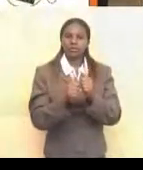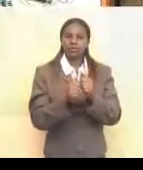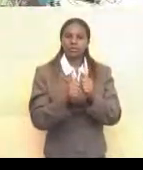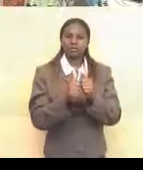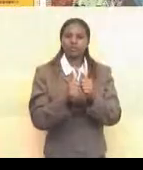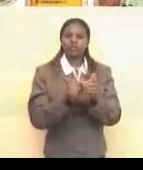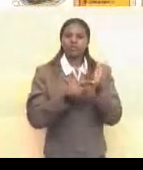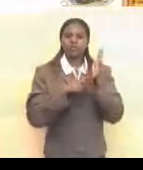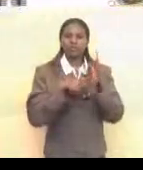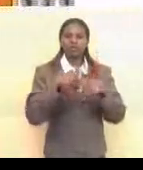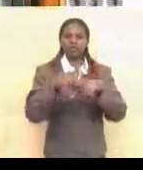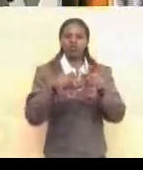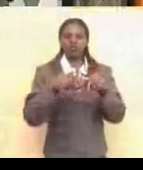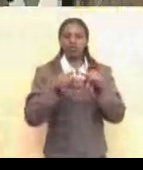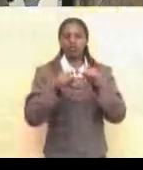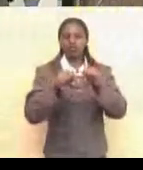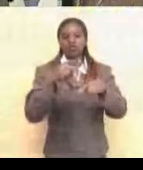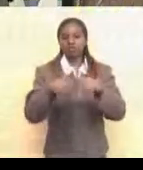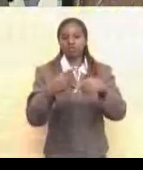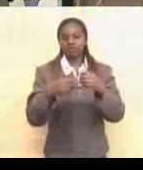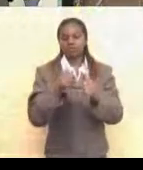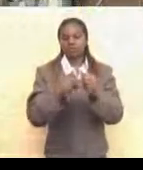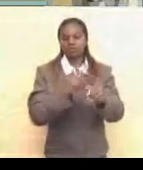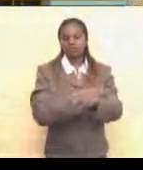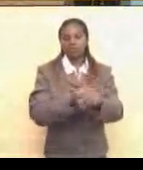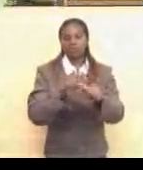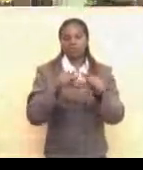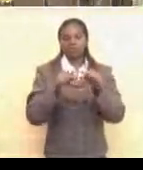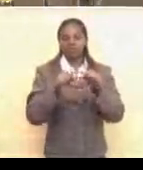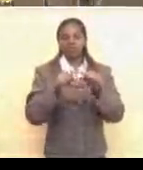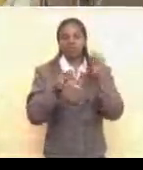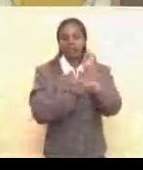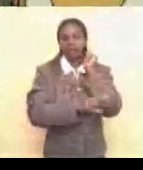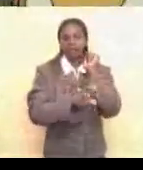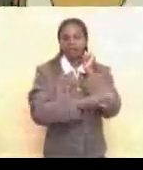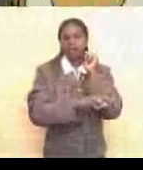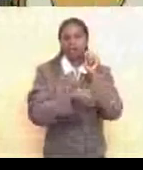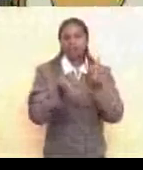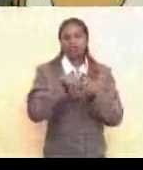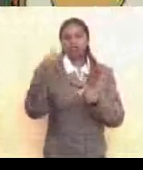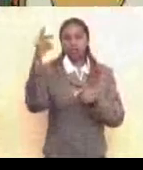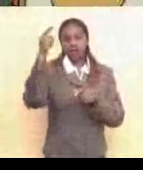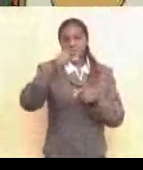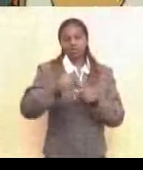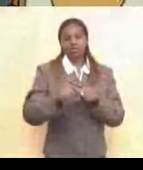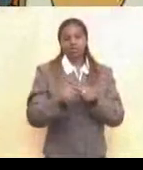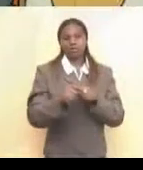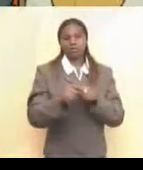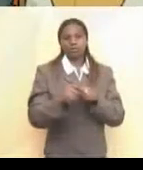usually supplement, the paralegal training that usually we replicate countrywide and regionally.